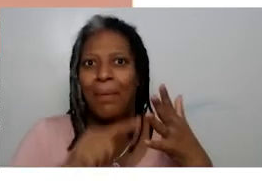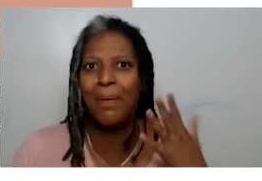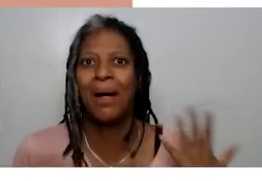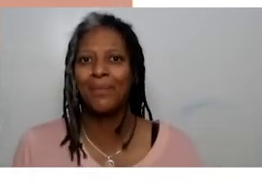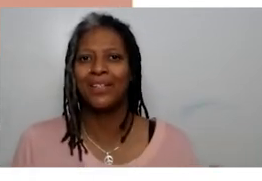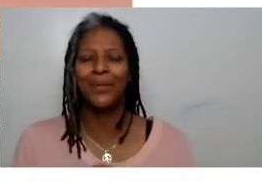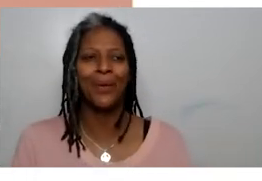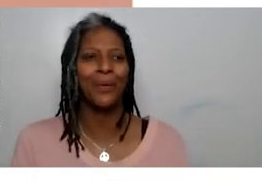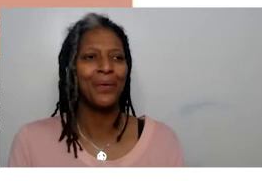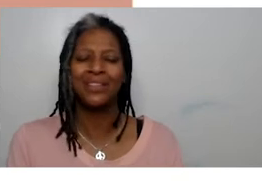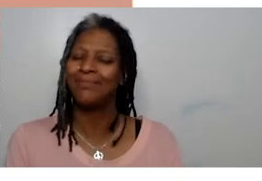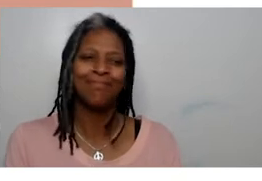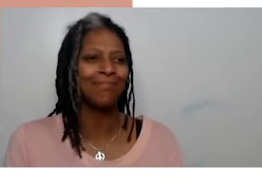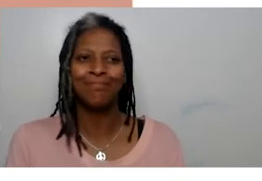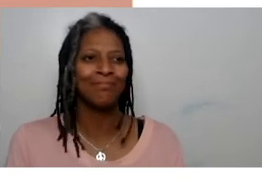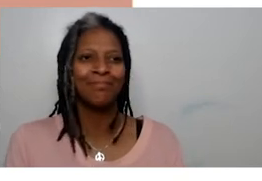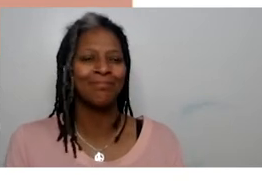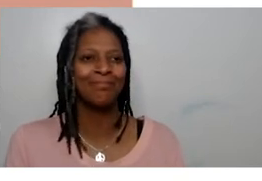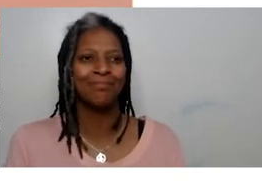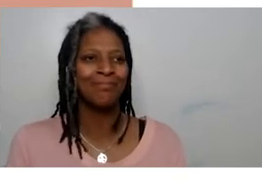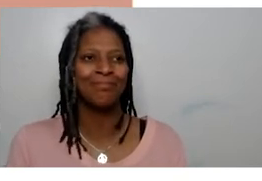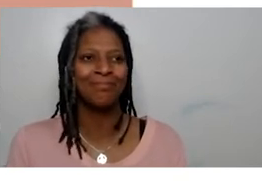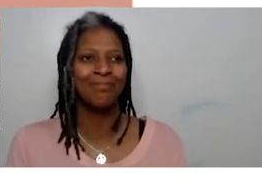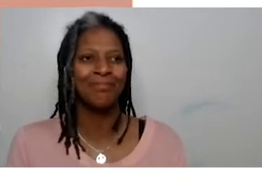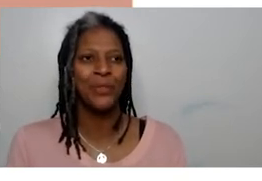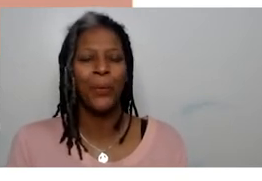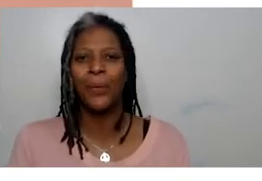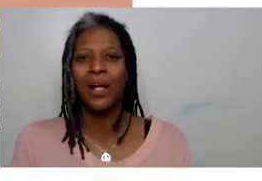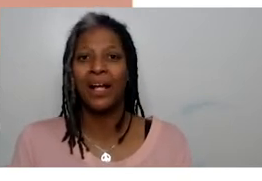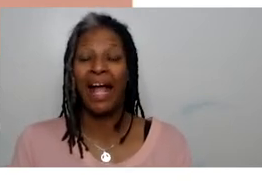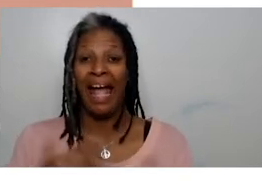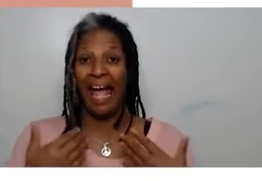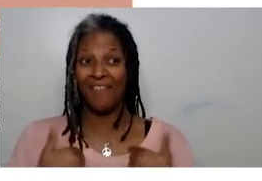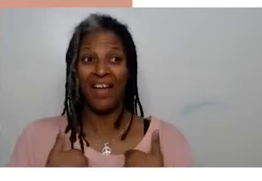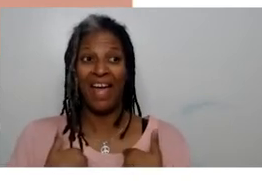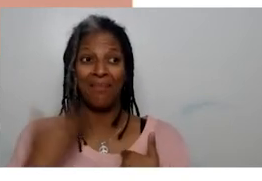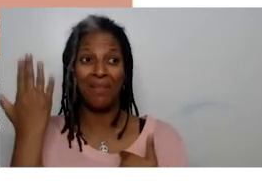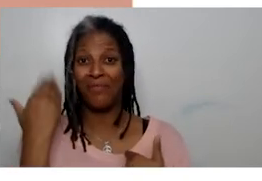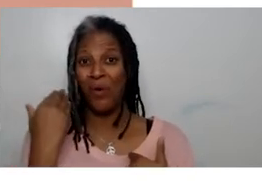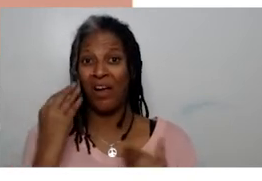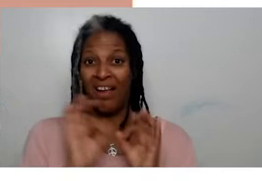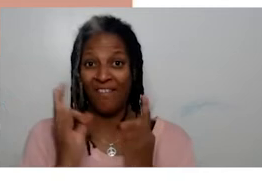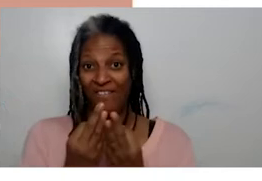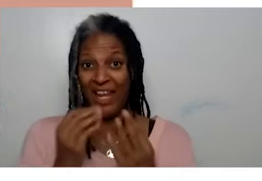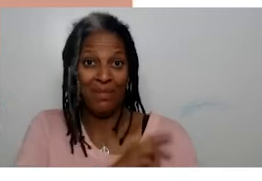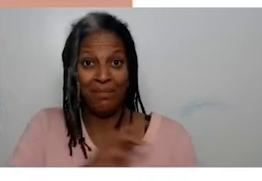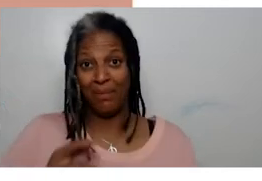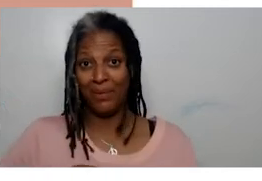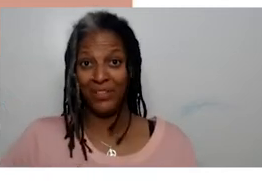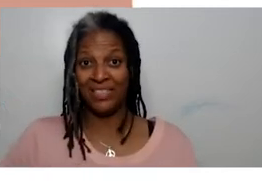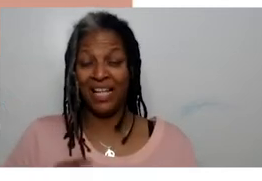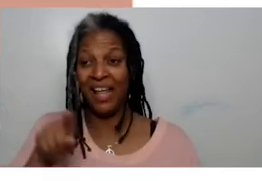a gun on them in a heartbeat. I've had family members who have been a police officer and in